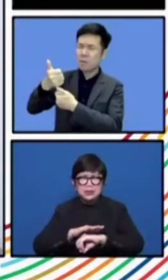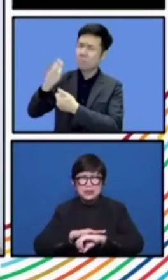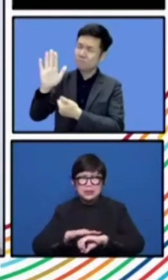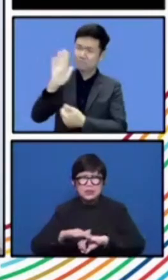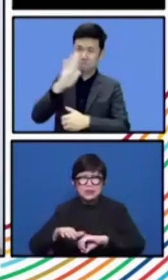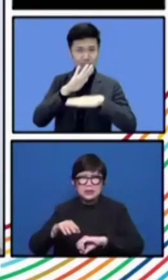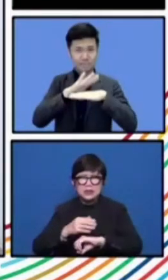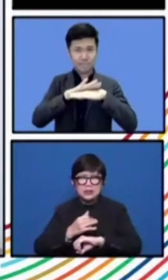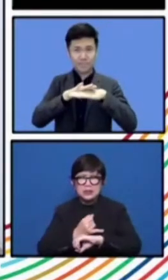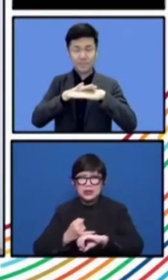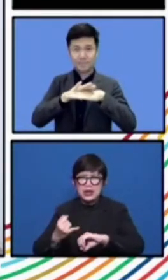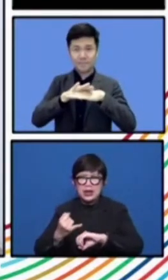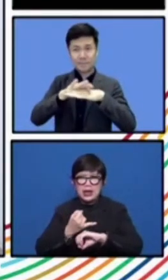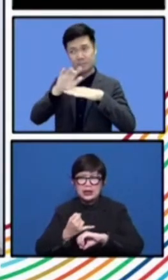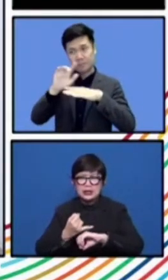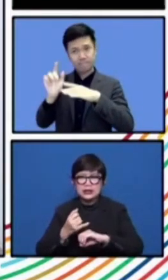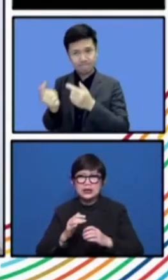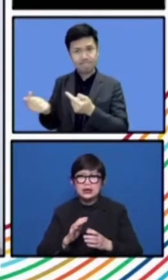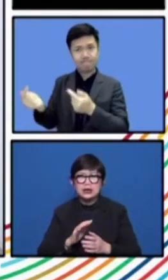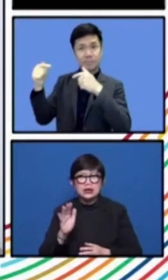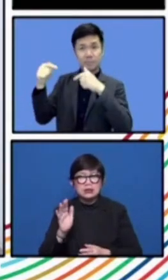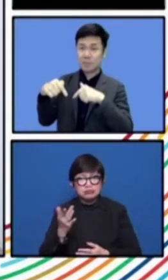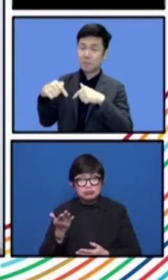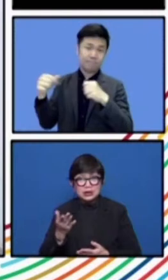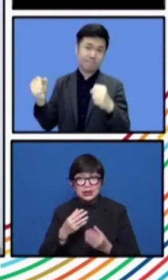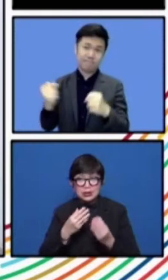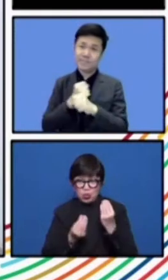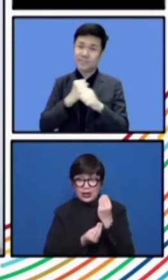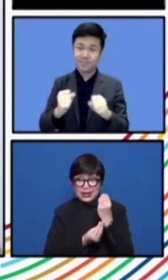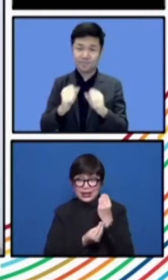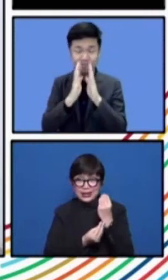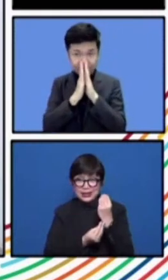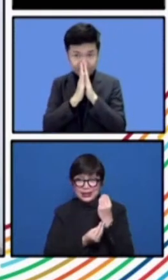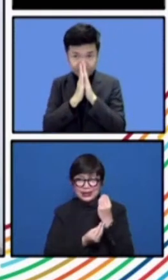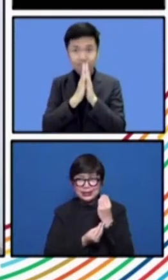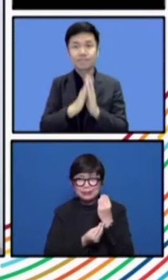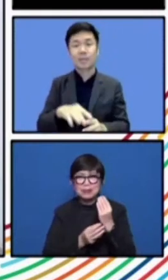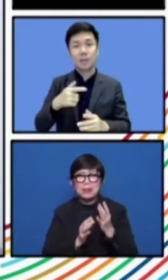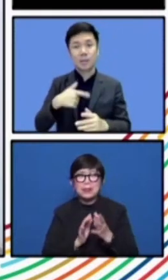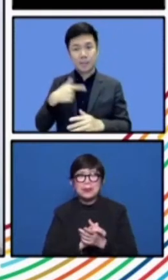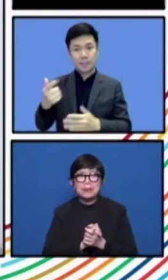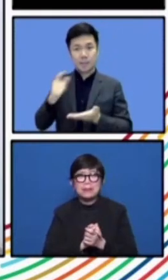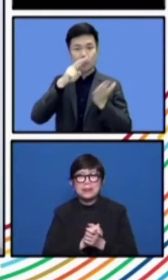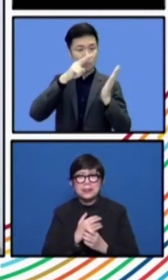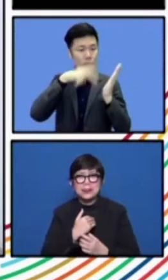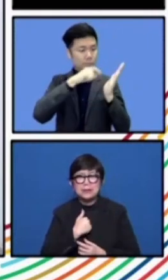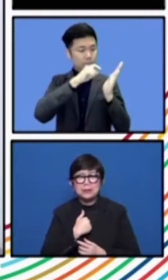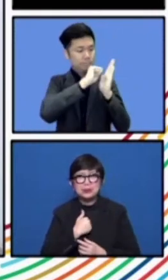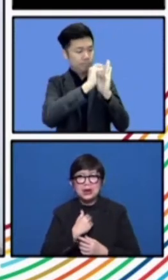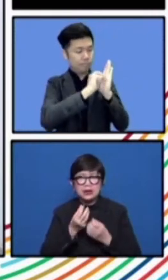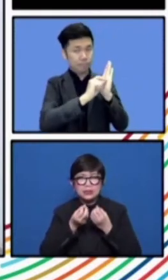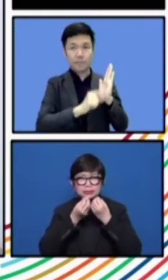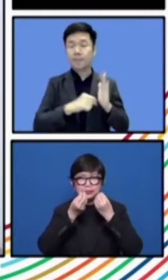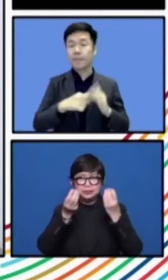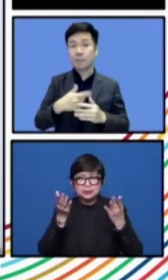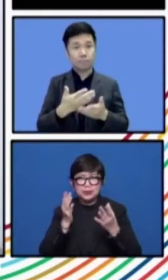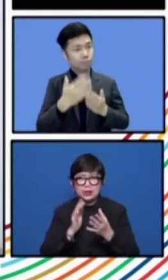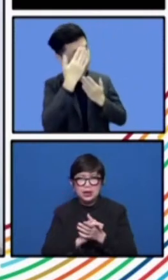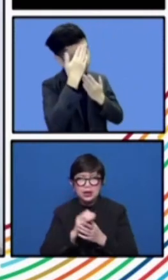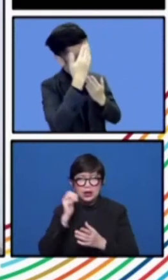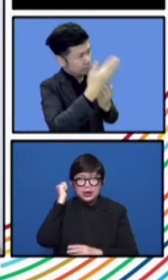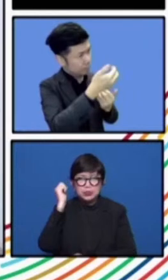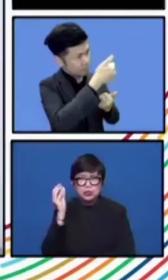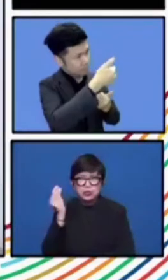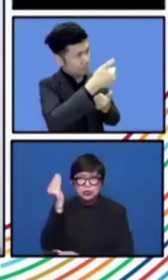be able to join us today and this is his statement Madam chair thank you for